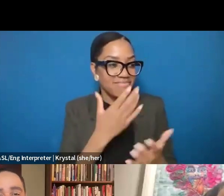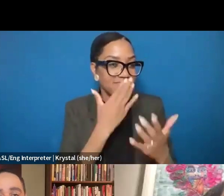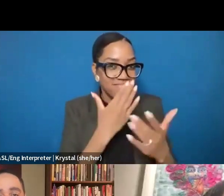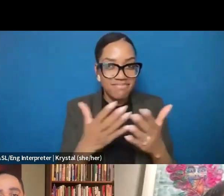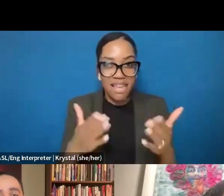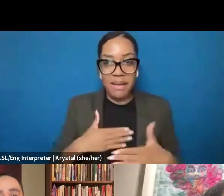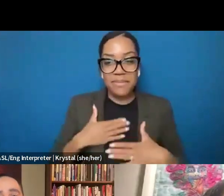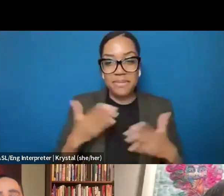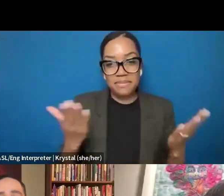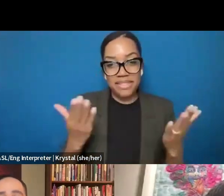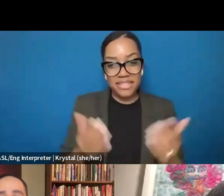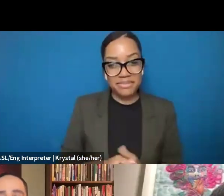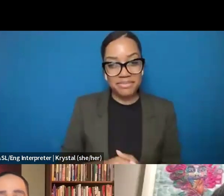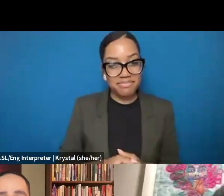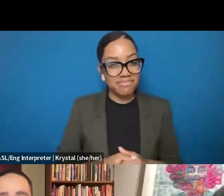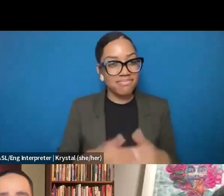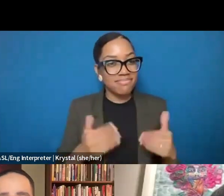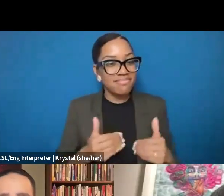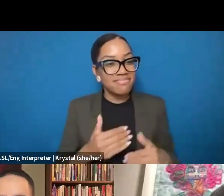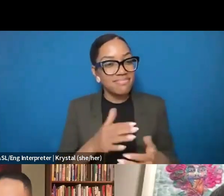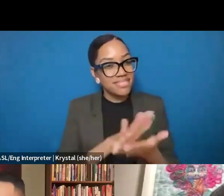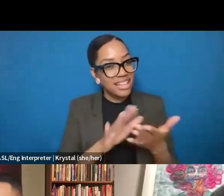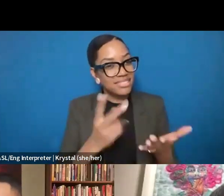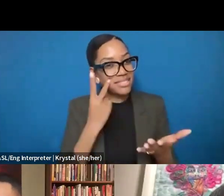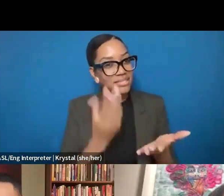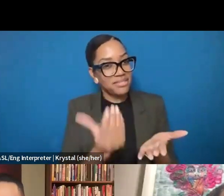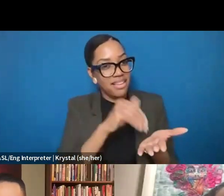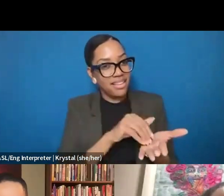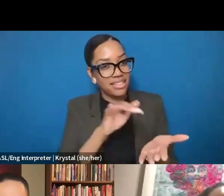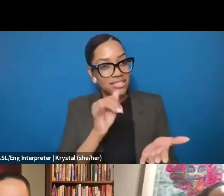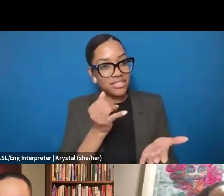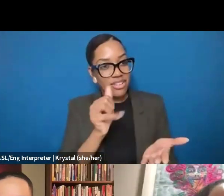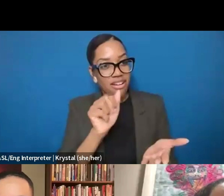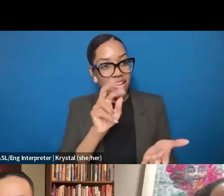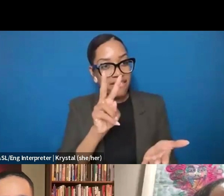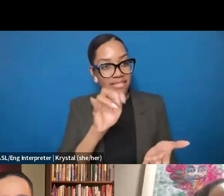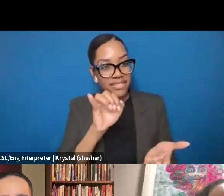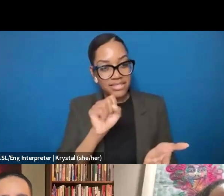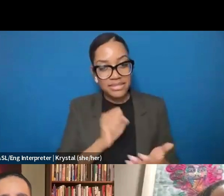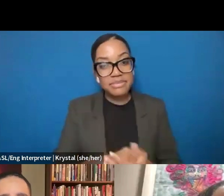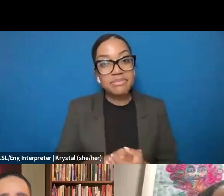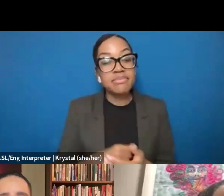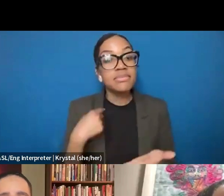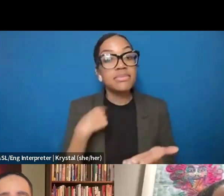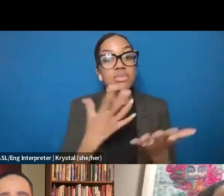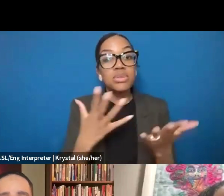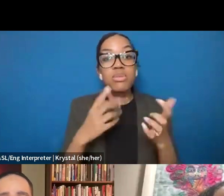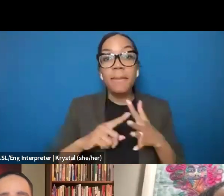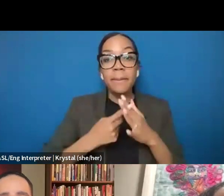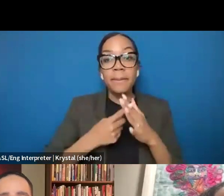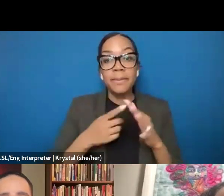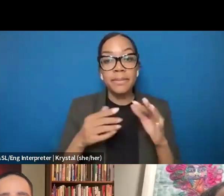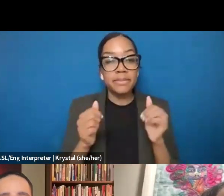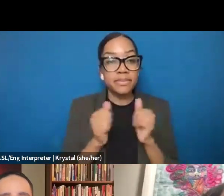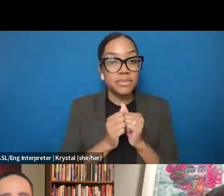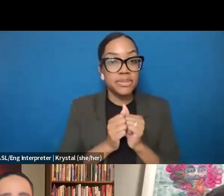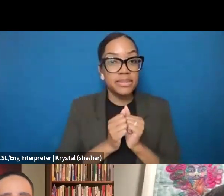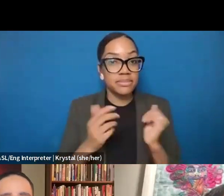back, Jarvis. And we wanted to begin with this incredible